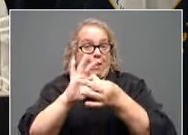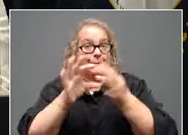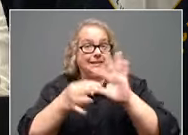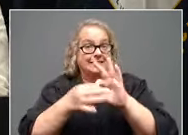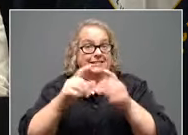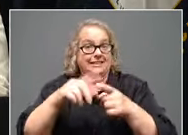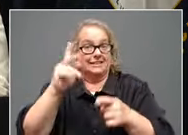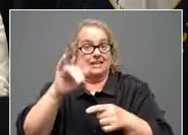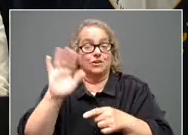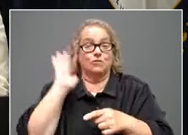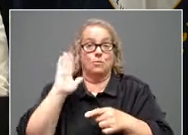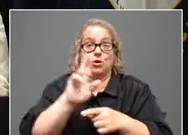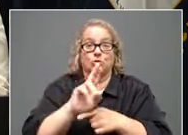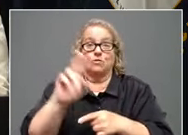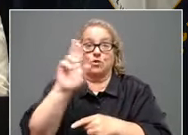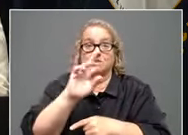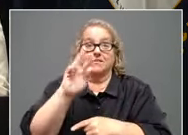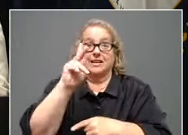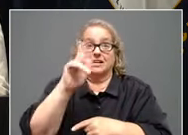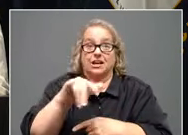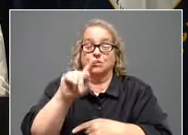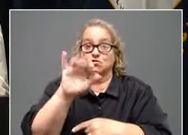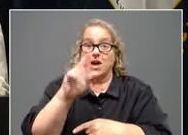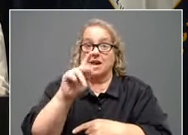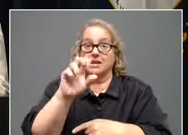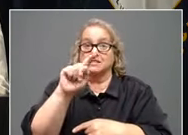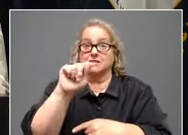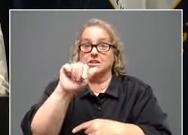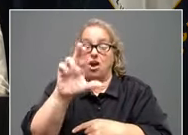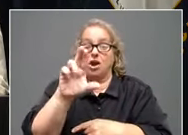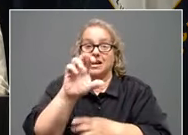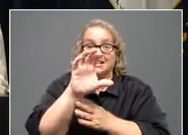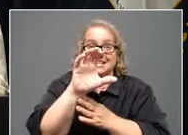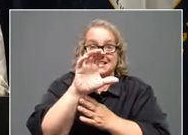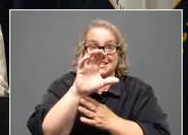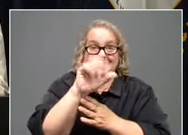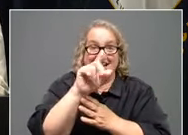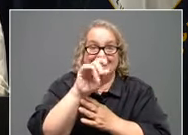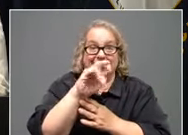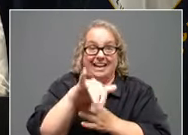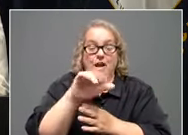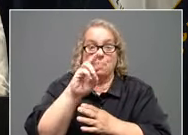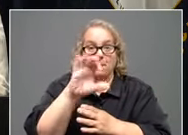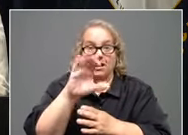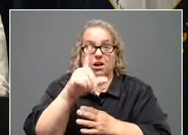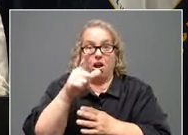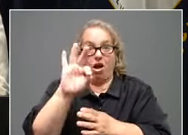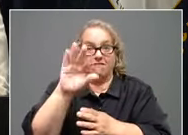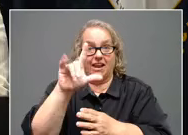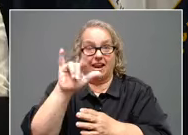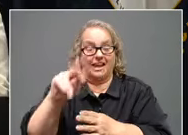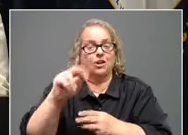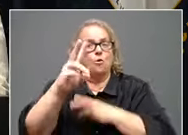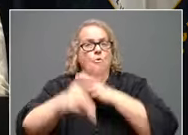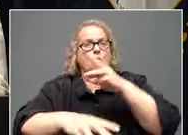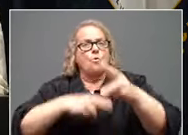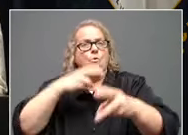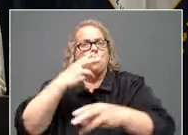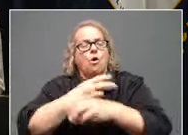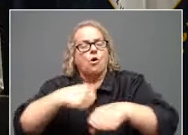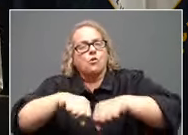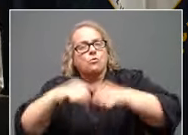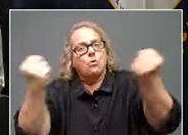University of Kentucky track star Sydney McLaughlin had a world record performance on Sunday when she qualified for the